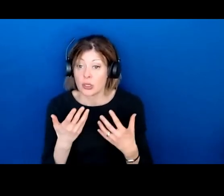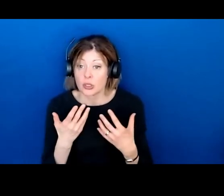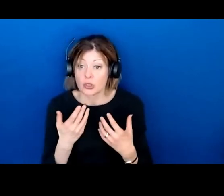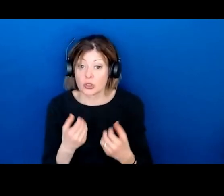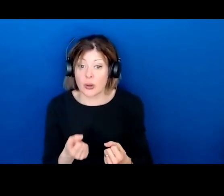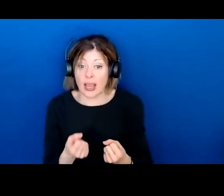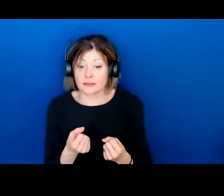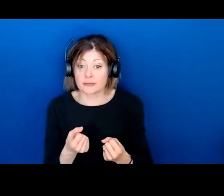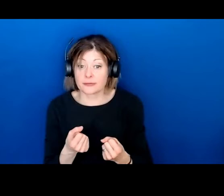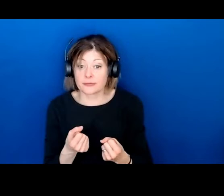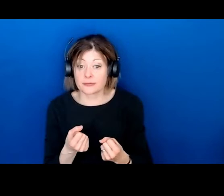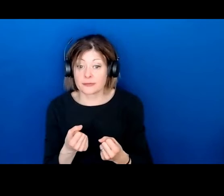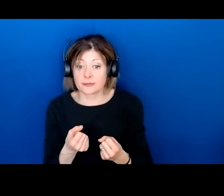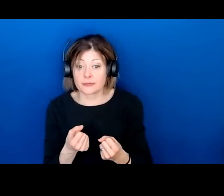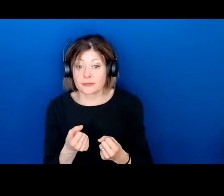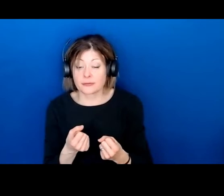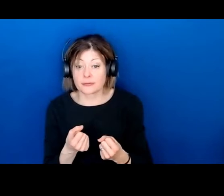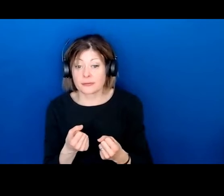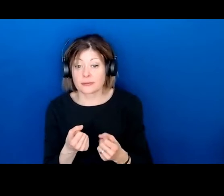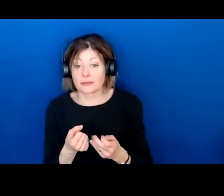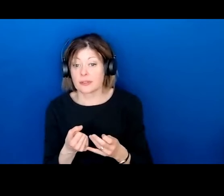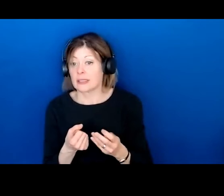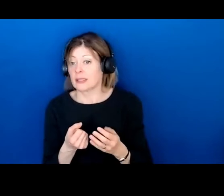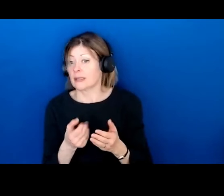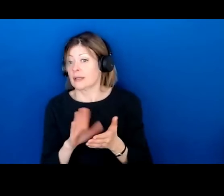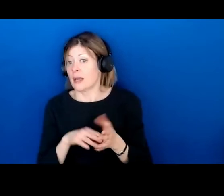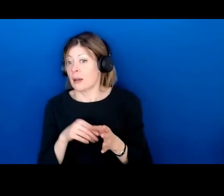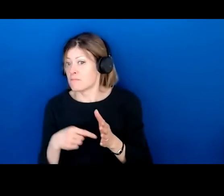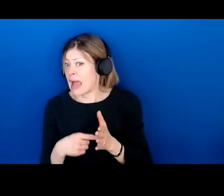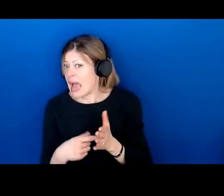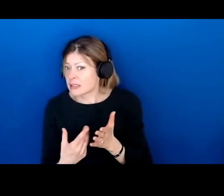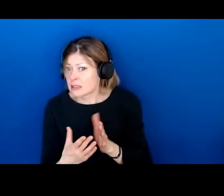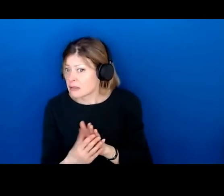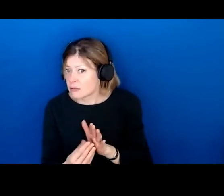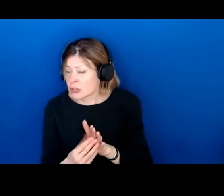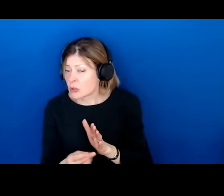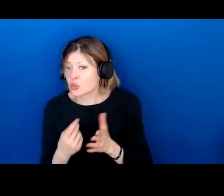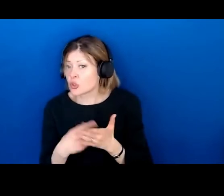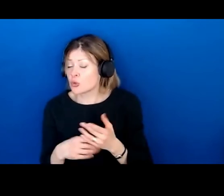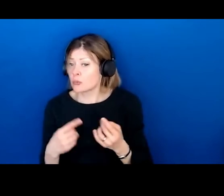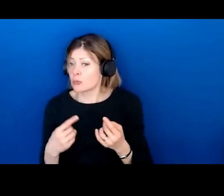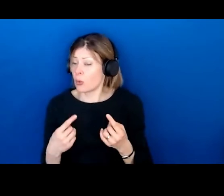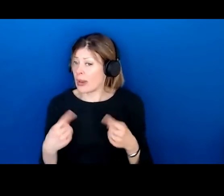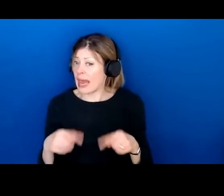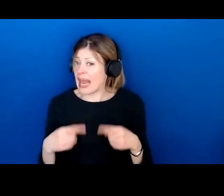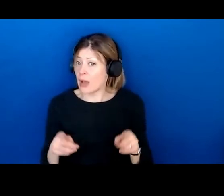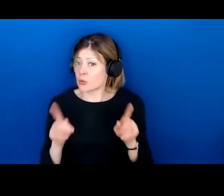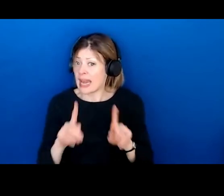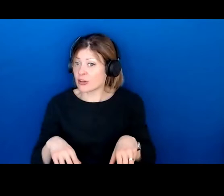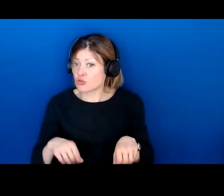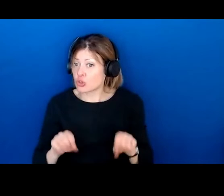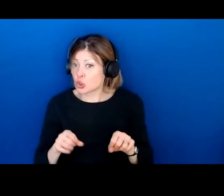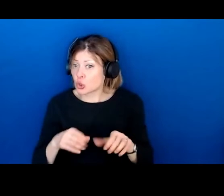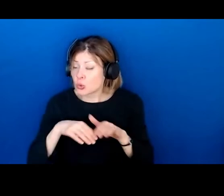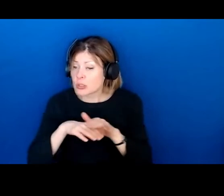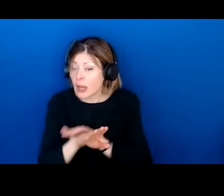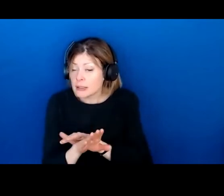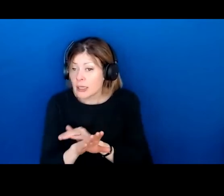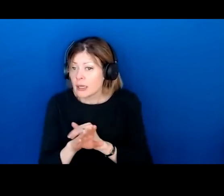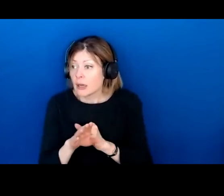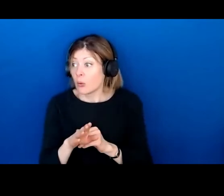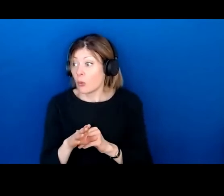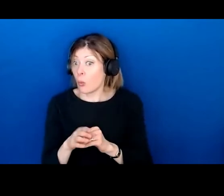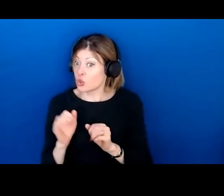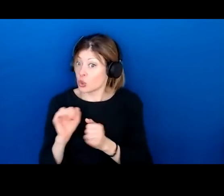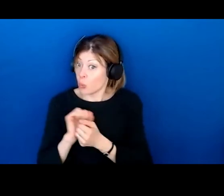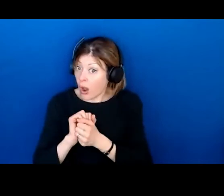Do you allow electric scooters? Do you hire out electric scooters? And secondly, can I ask you about that beautiful